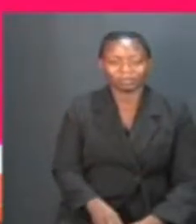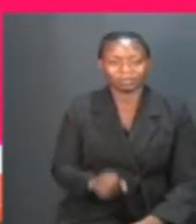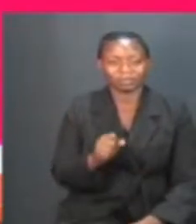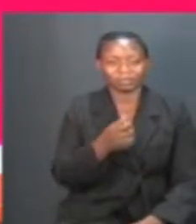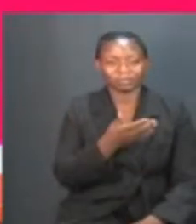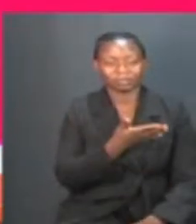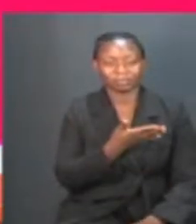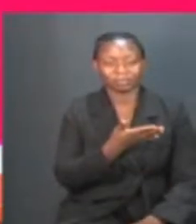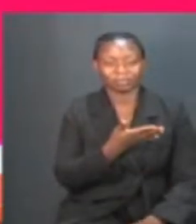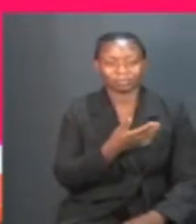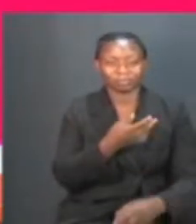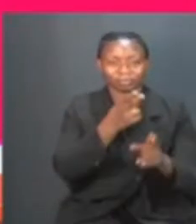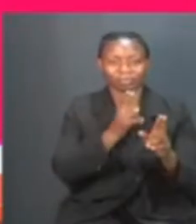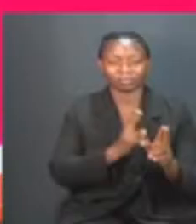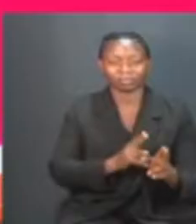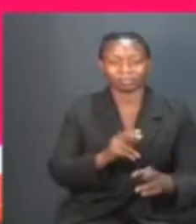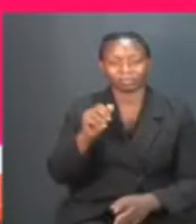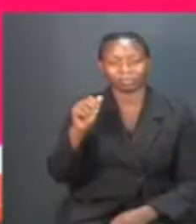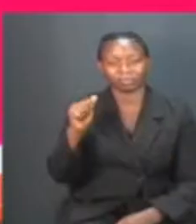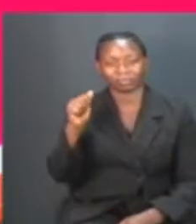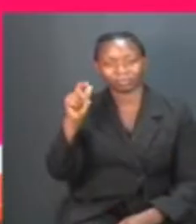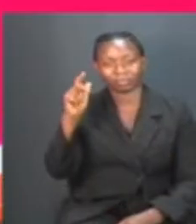Yes, Honorable Anyimelu Entry.